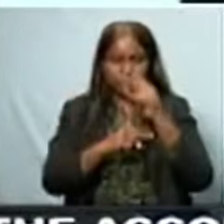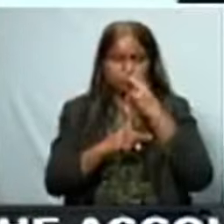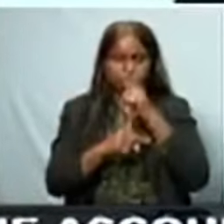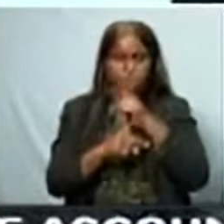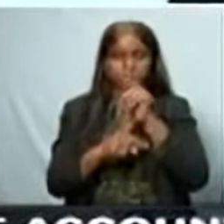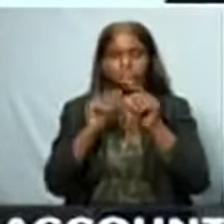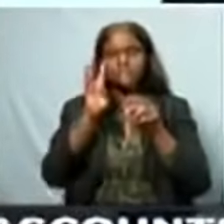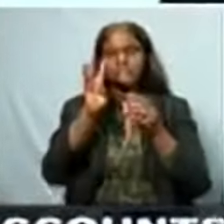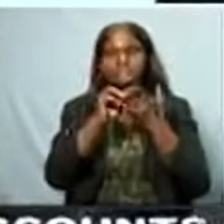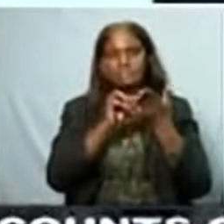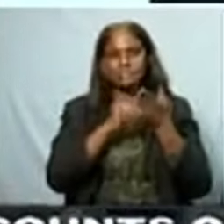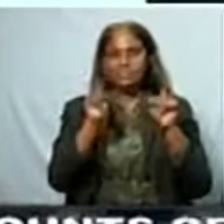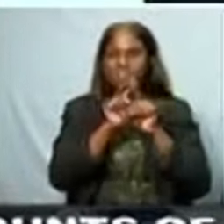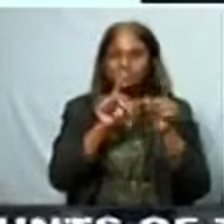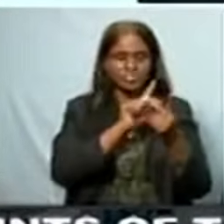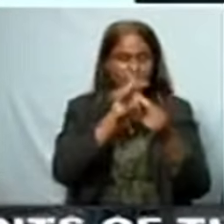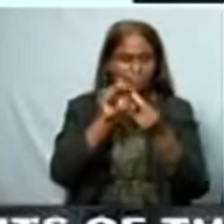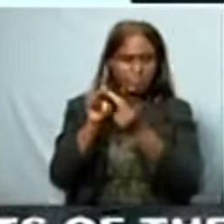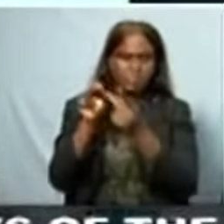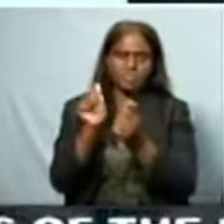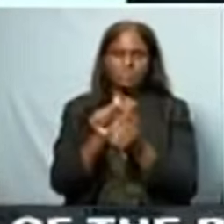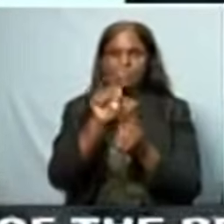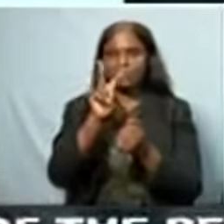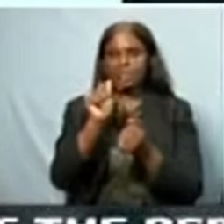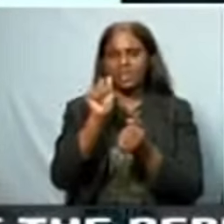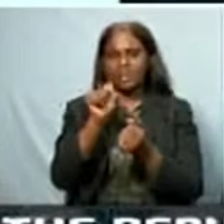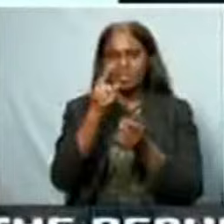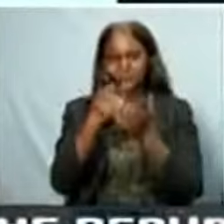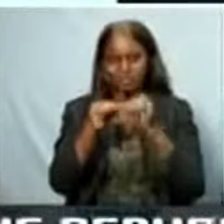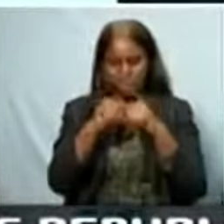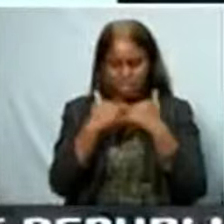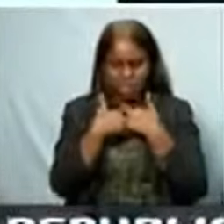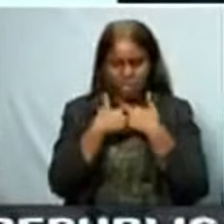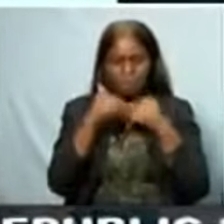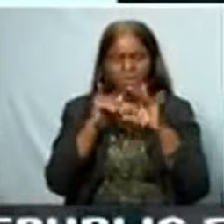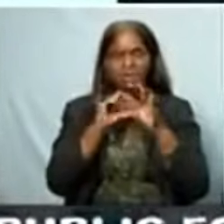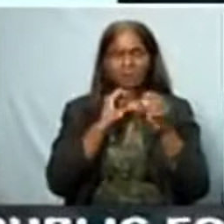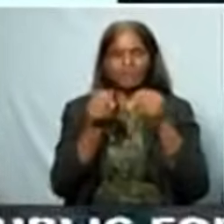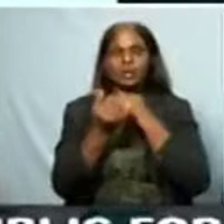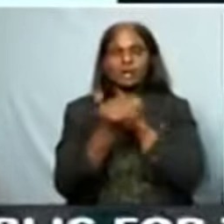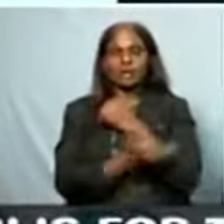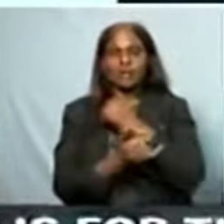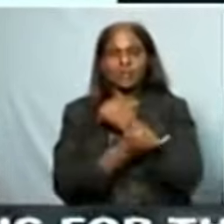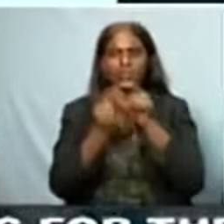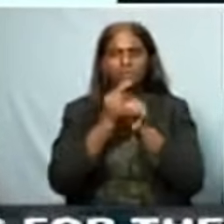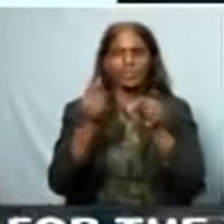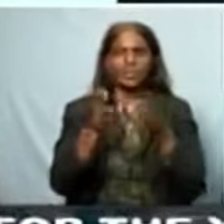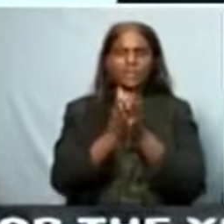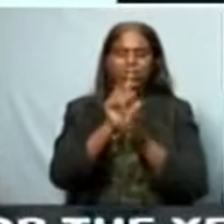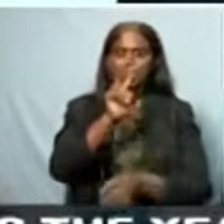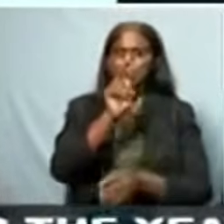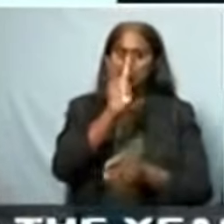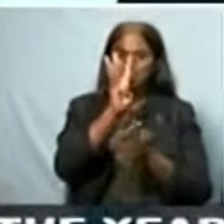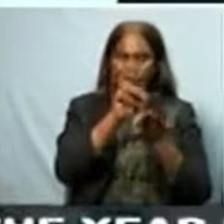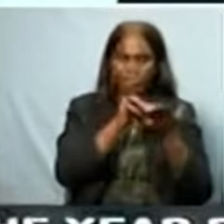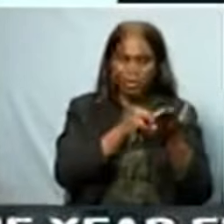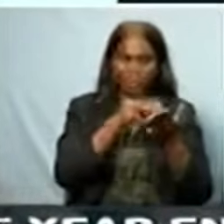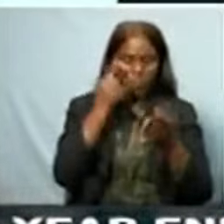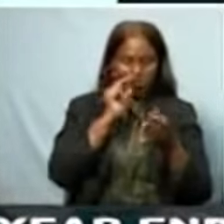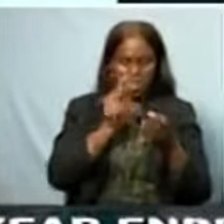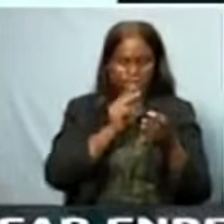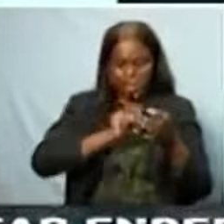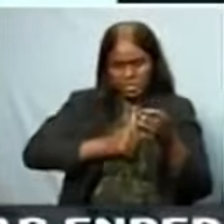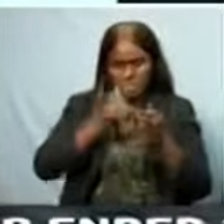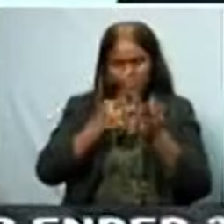is commensurate to the rate of VAT that we have as in our country. So he just claimed 4 million, and for us, what we